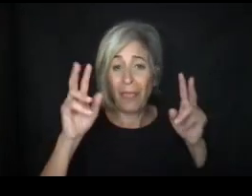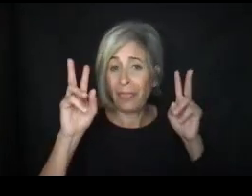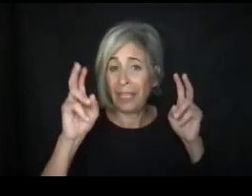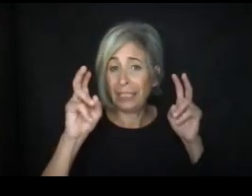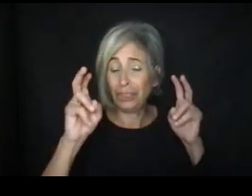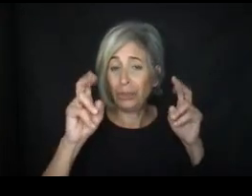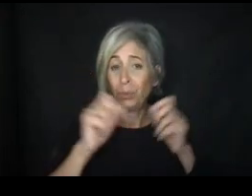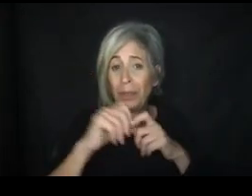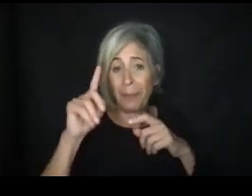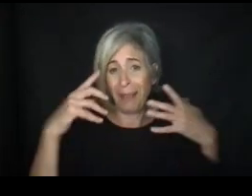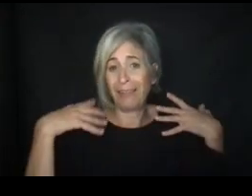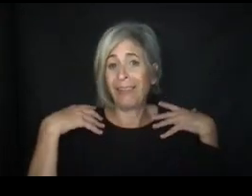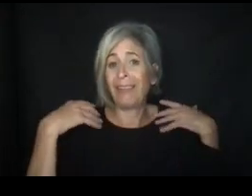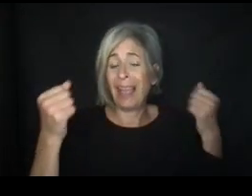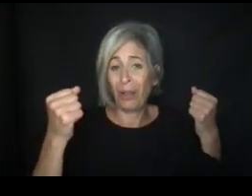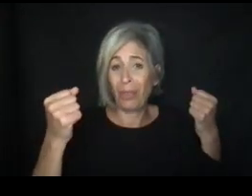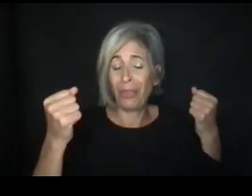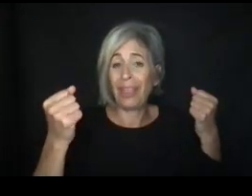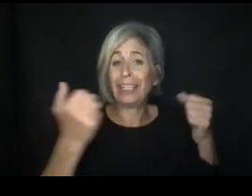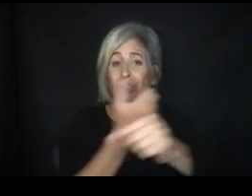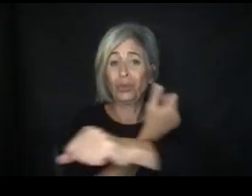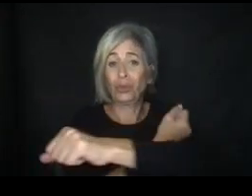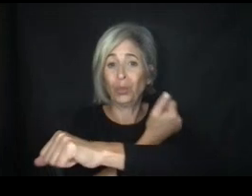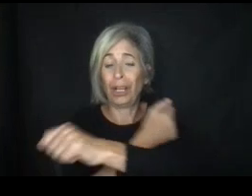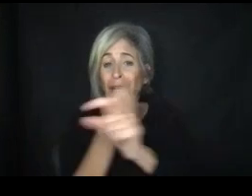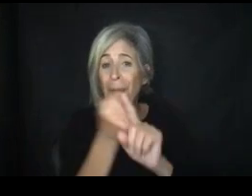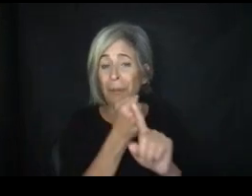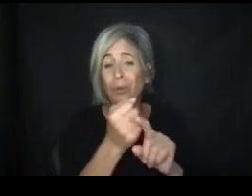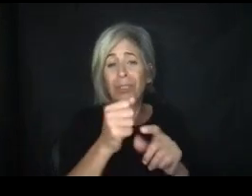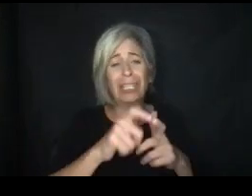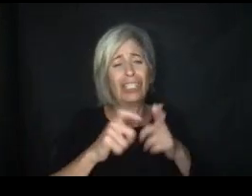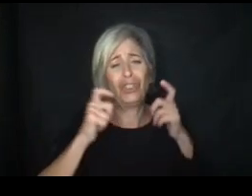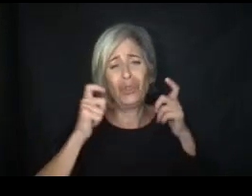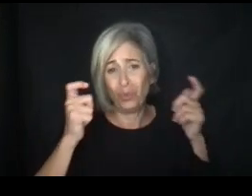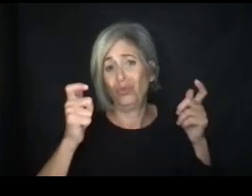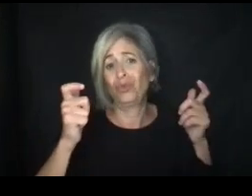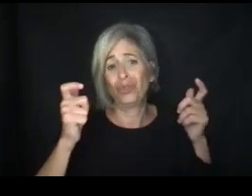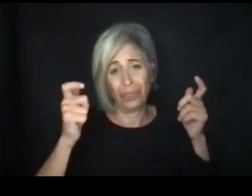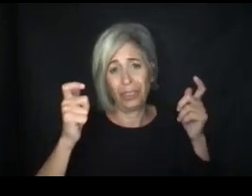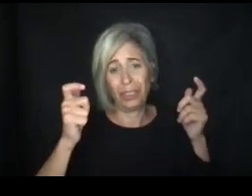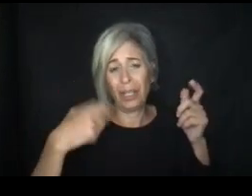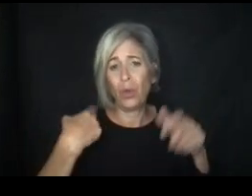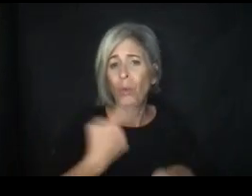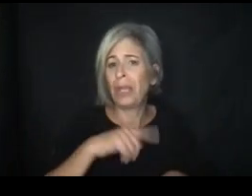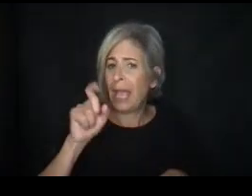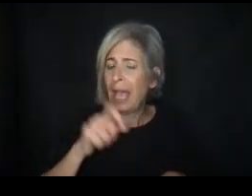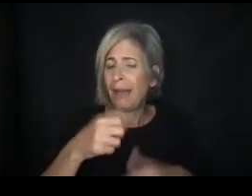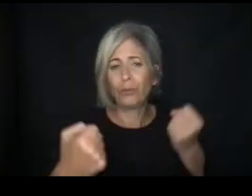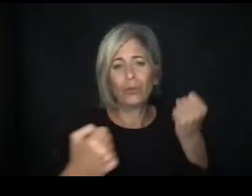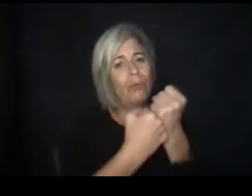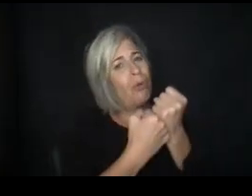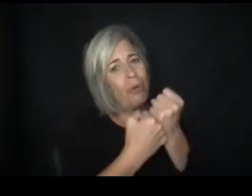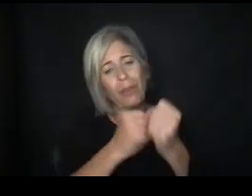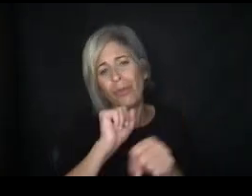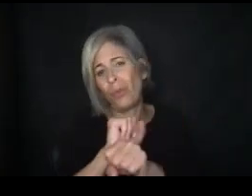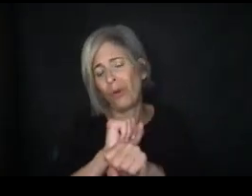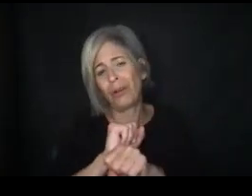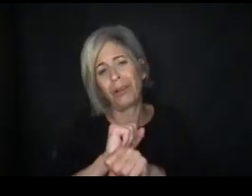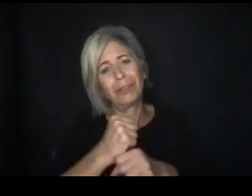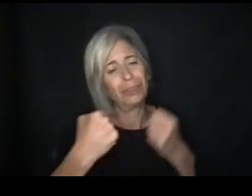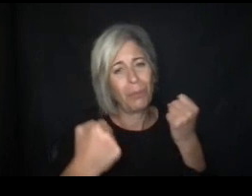around mental health and substance abuse is so great that we have to lift up that work and